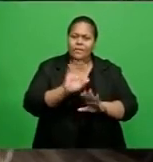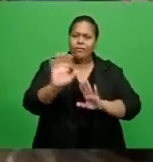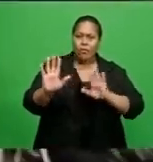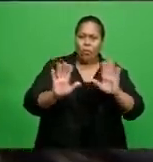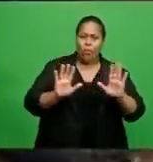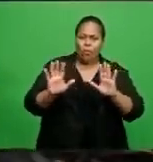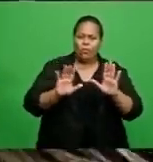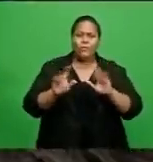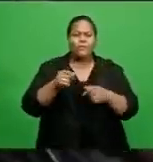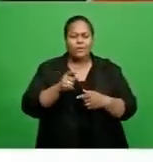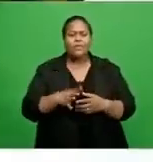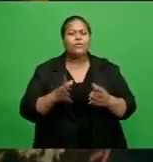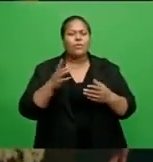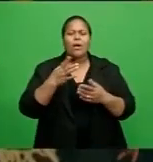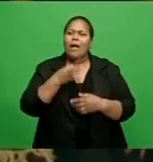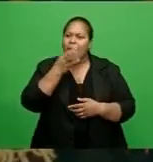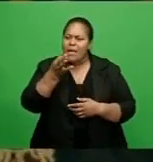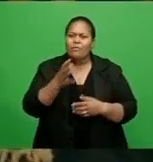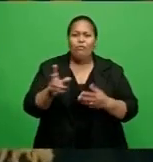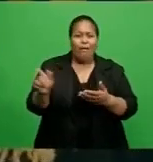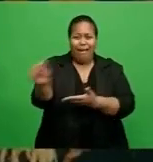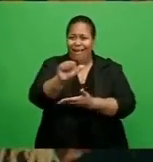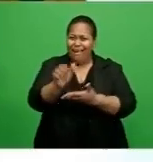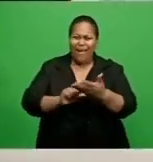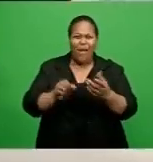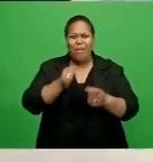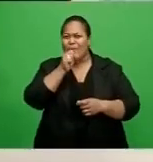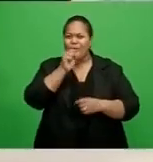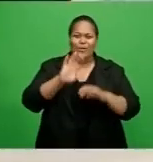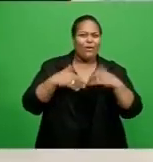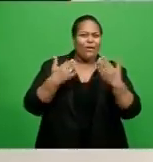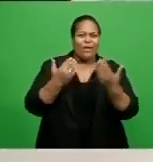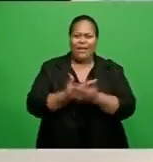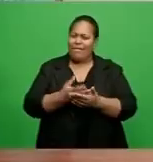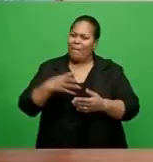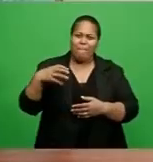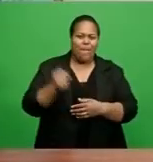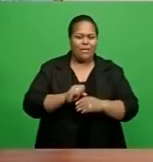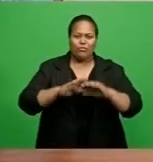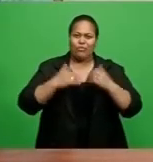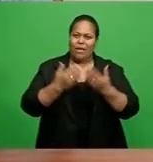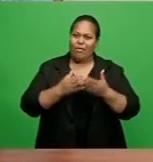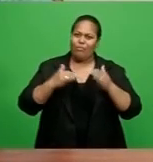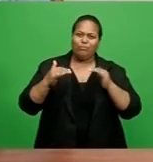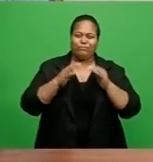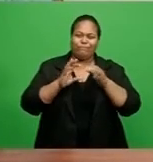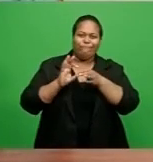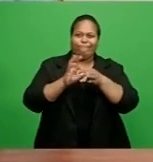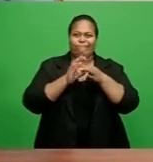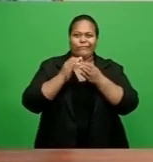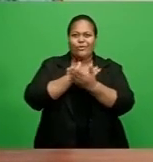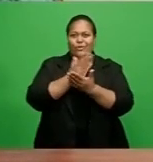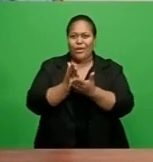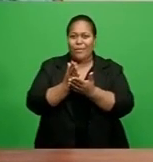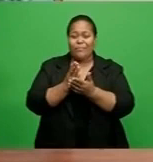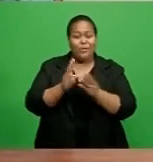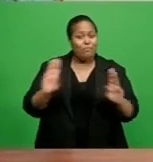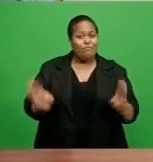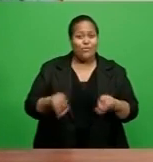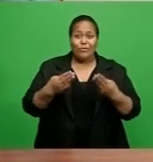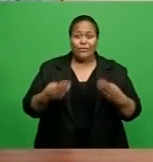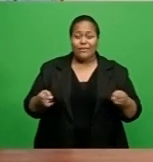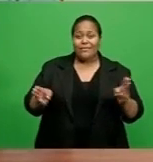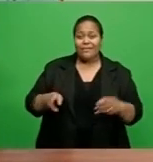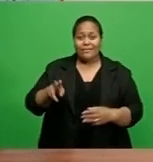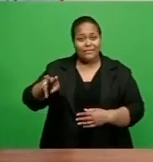for continued solidarity in facing this unprecedented challenge together. Music and dance